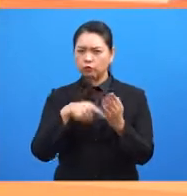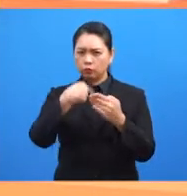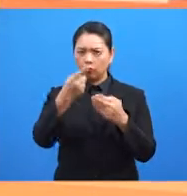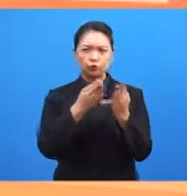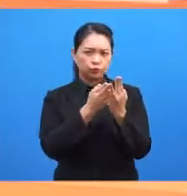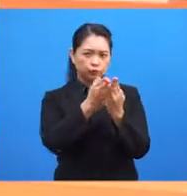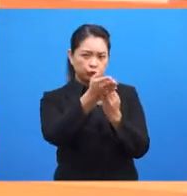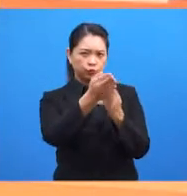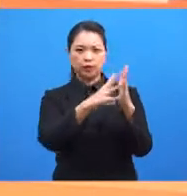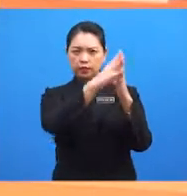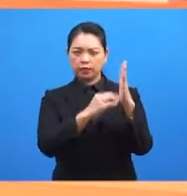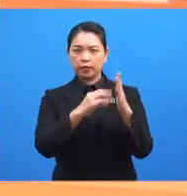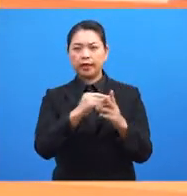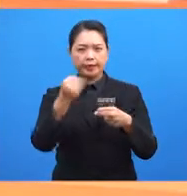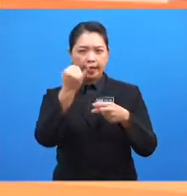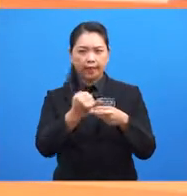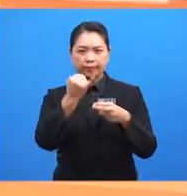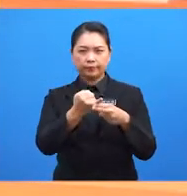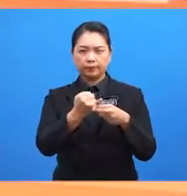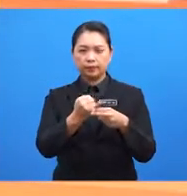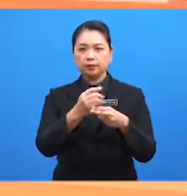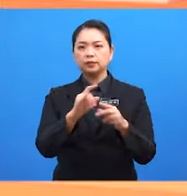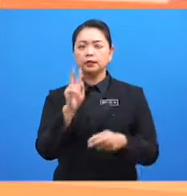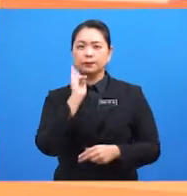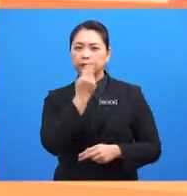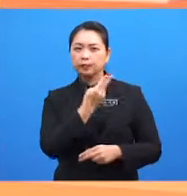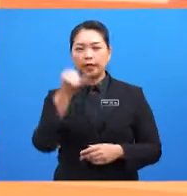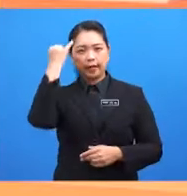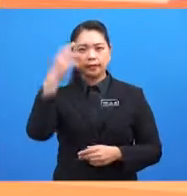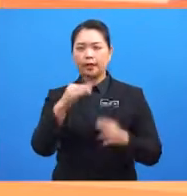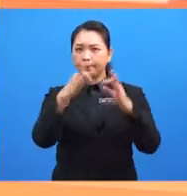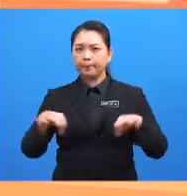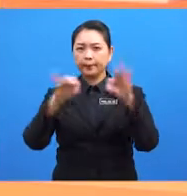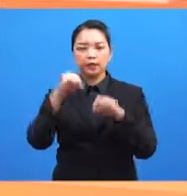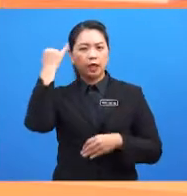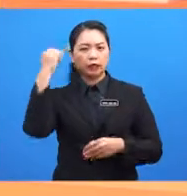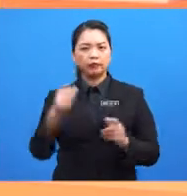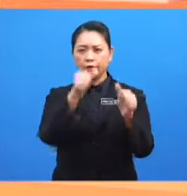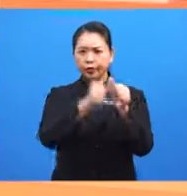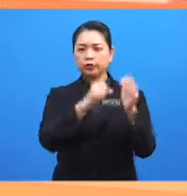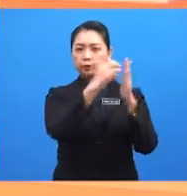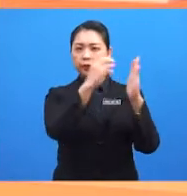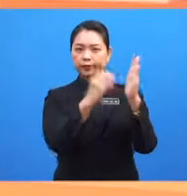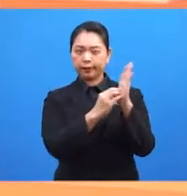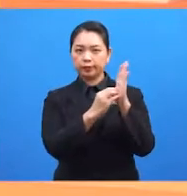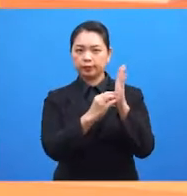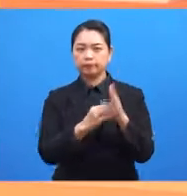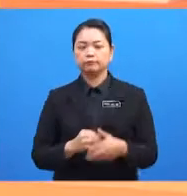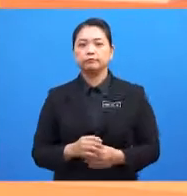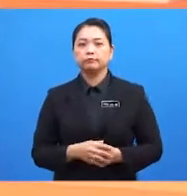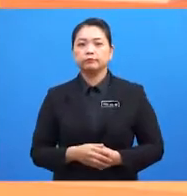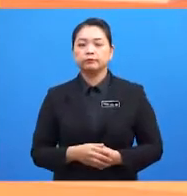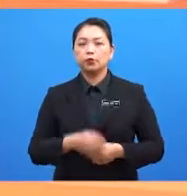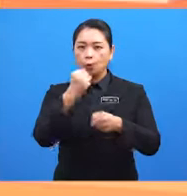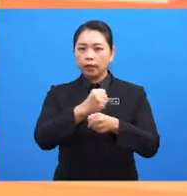and identify the gist and main ideas of each paragraph. Working out the main idea